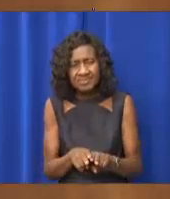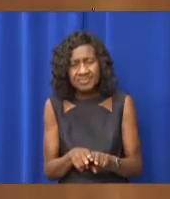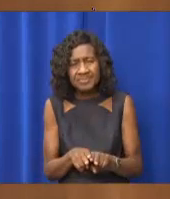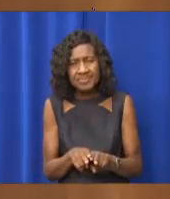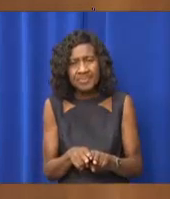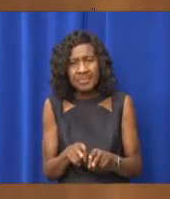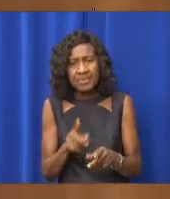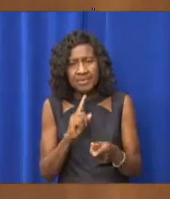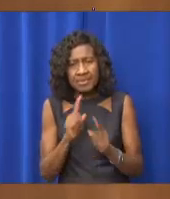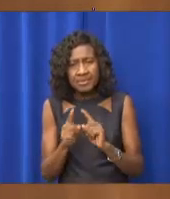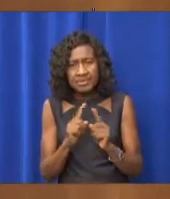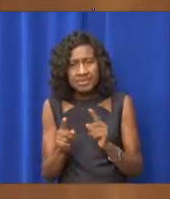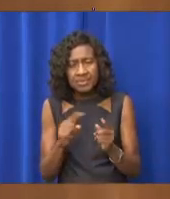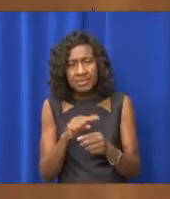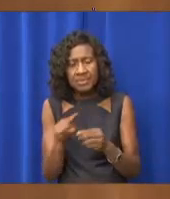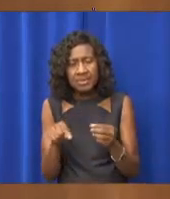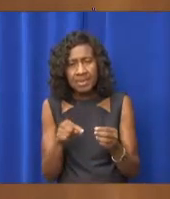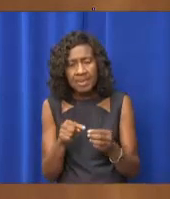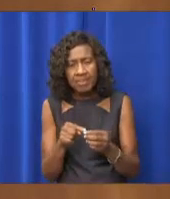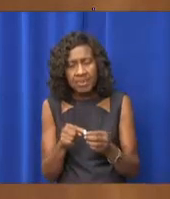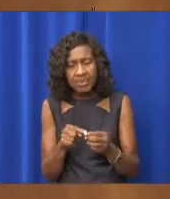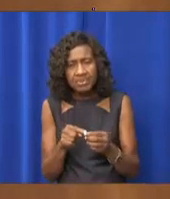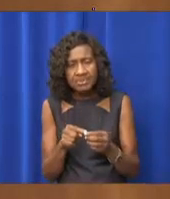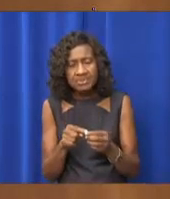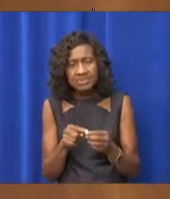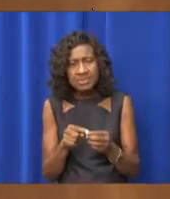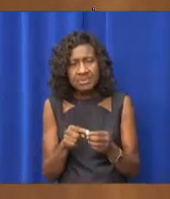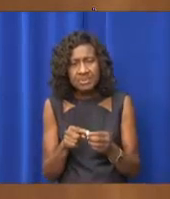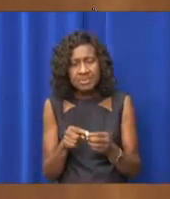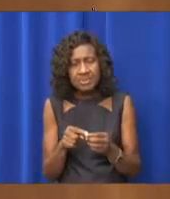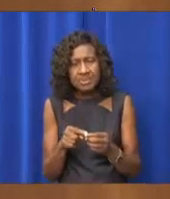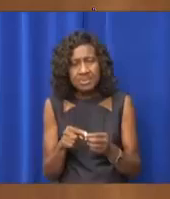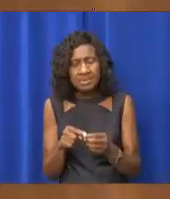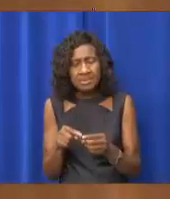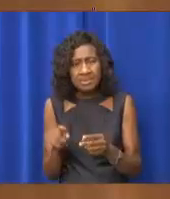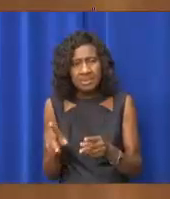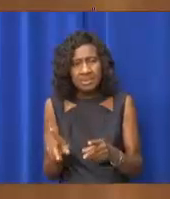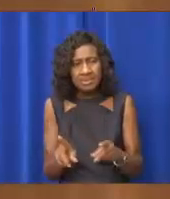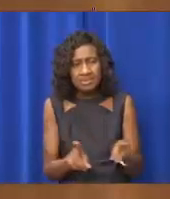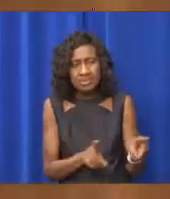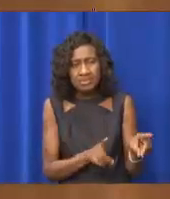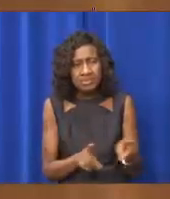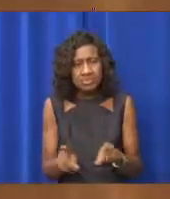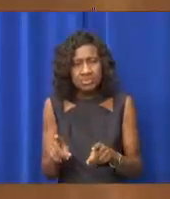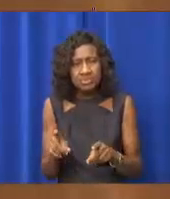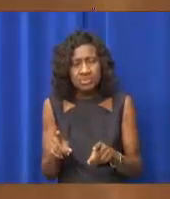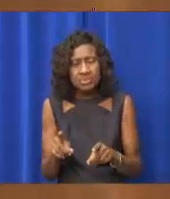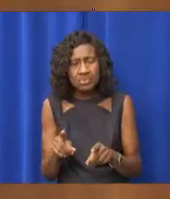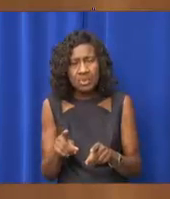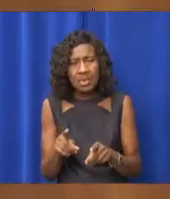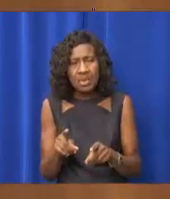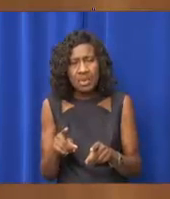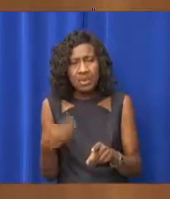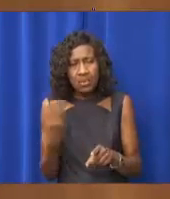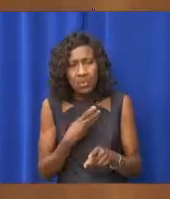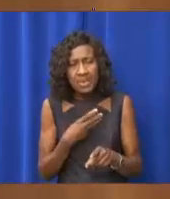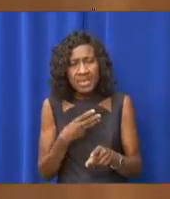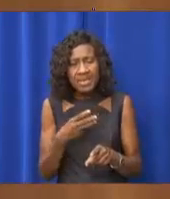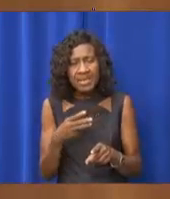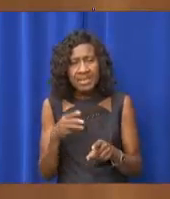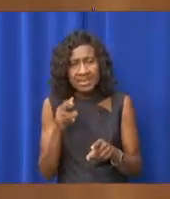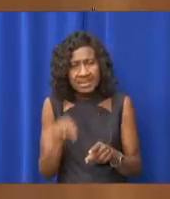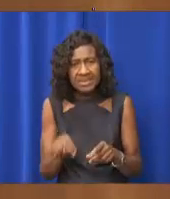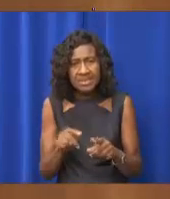we were talking about, driving policy. It's about considering, do we need to move more into a lockdown, or can we afford to unlock a bit if we feel